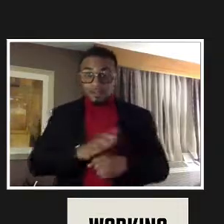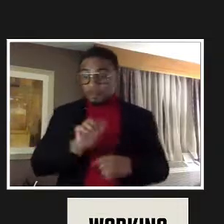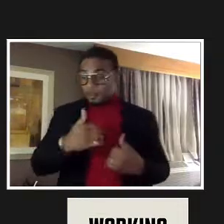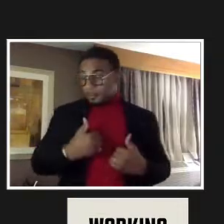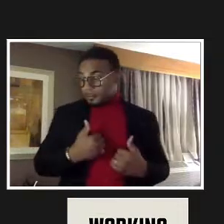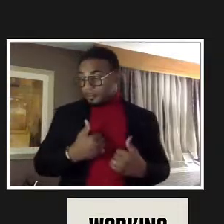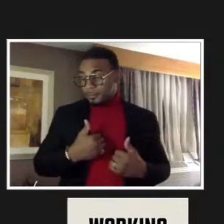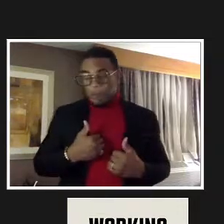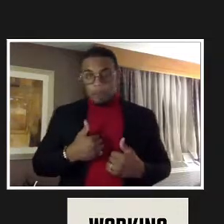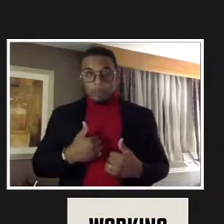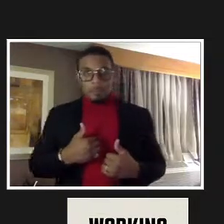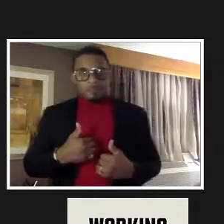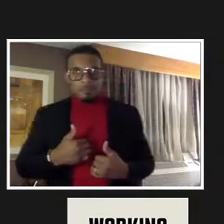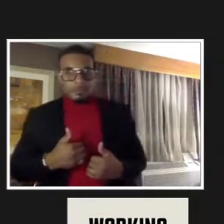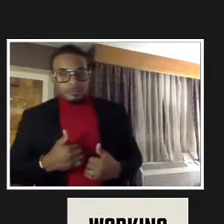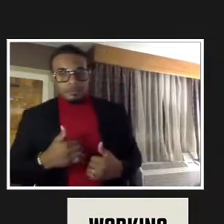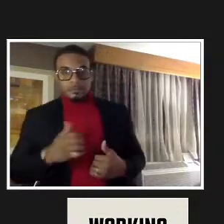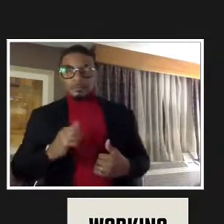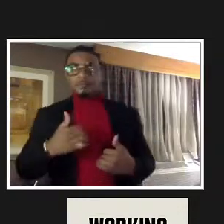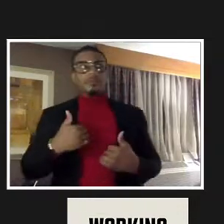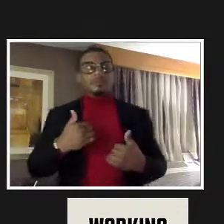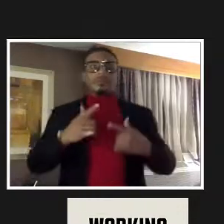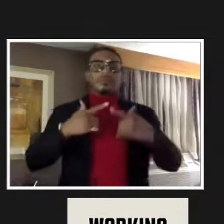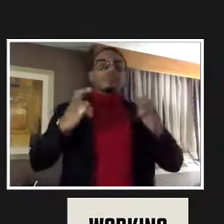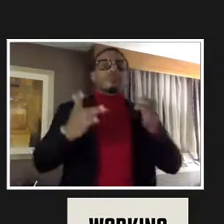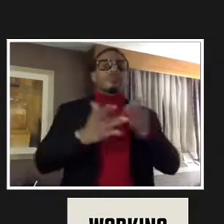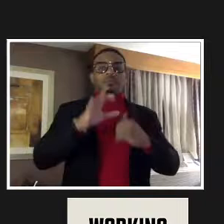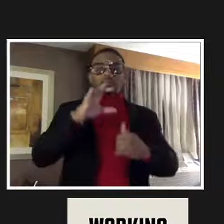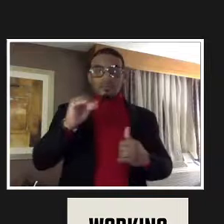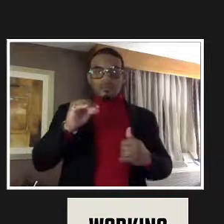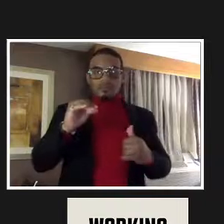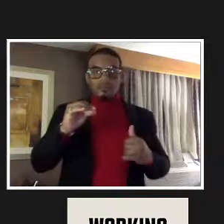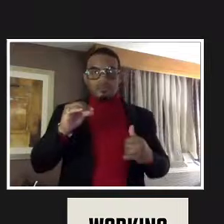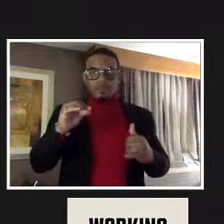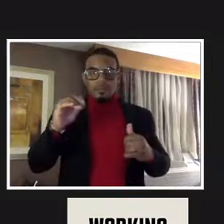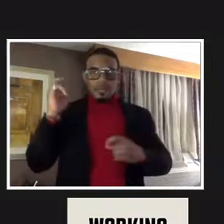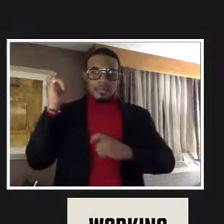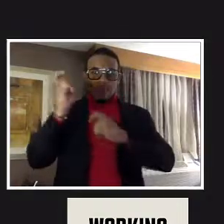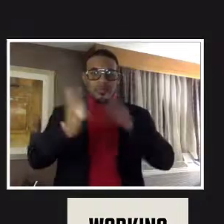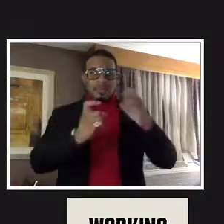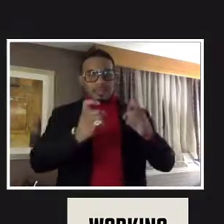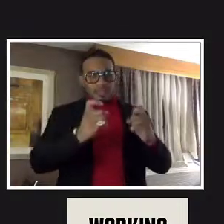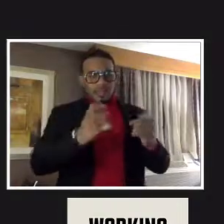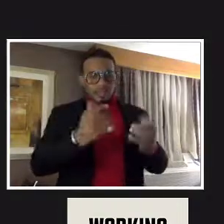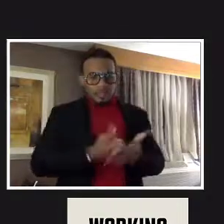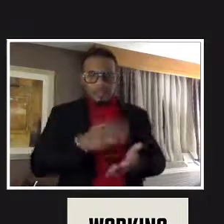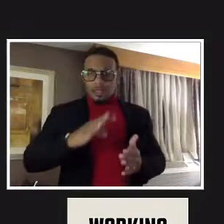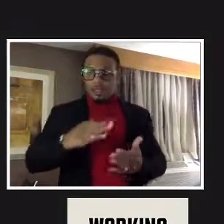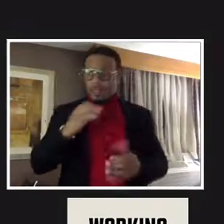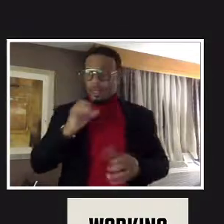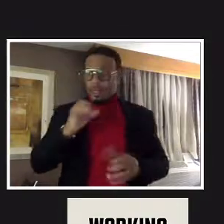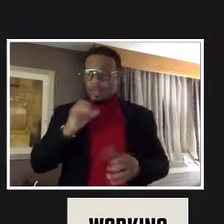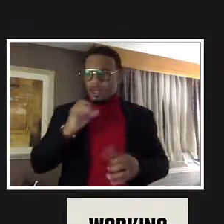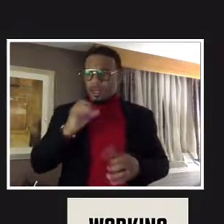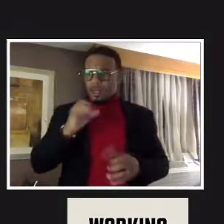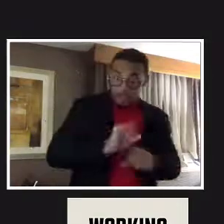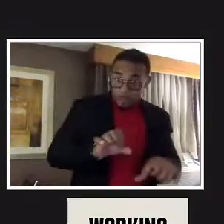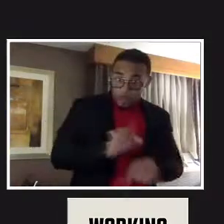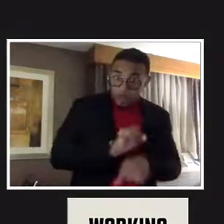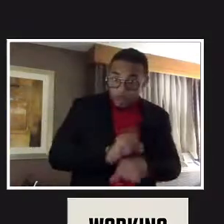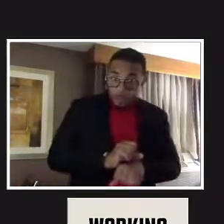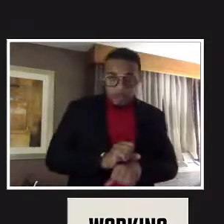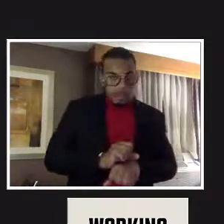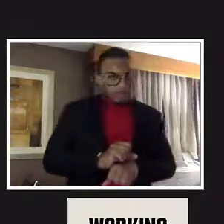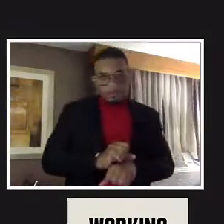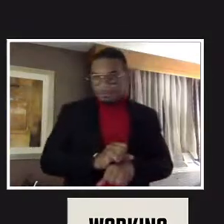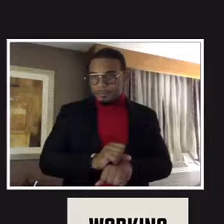have the huge tech companies having done extraordinarily well, and yet workers, the people who are actually doing the food service